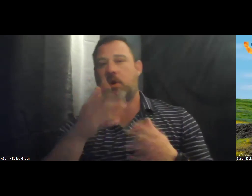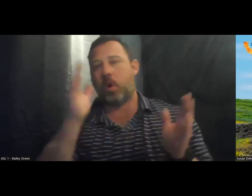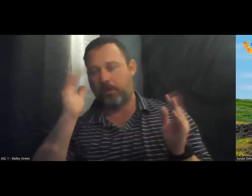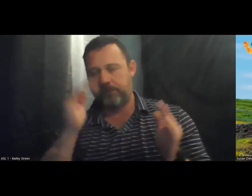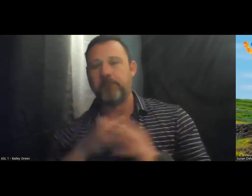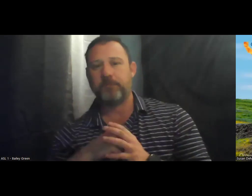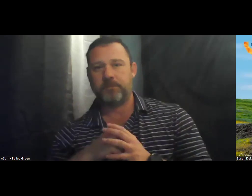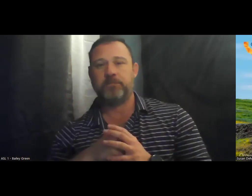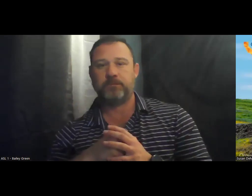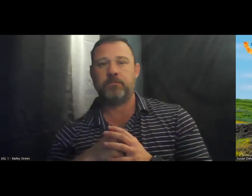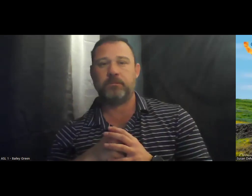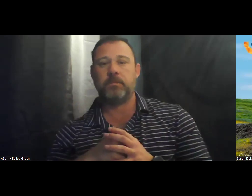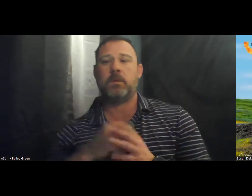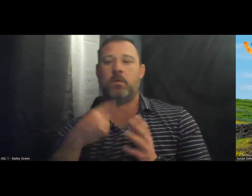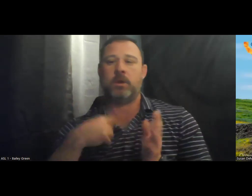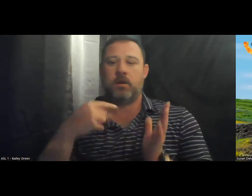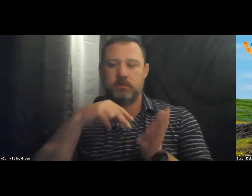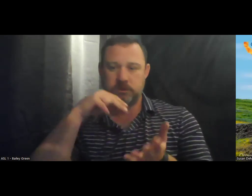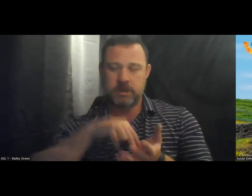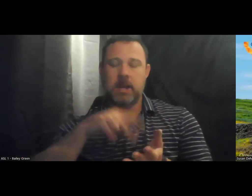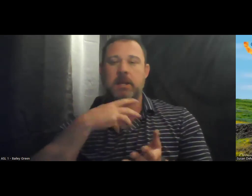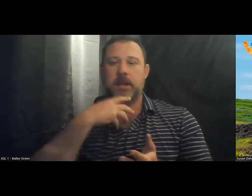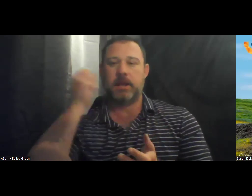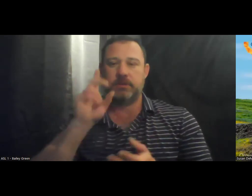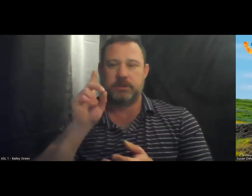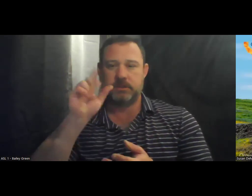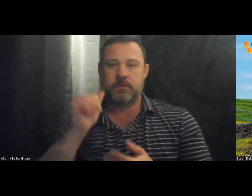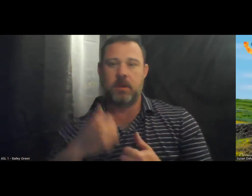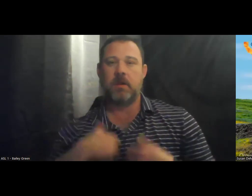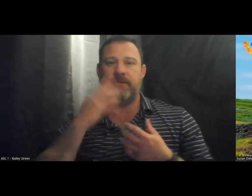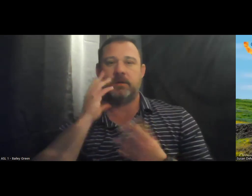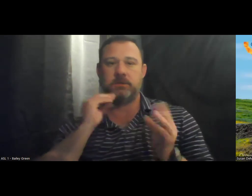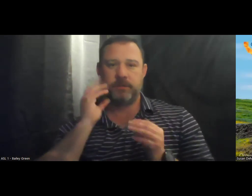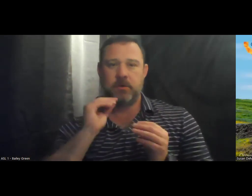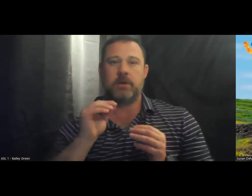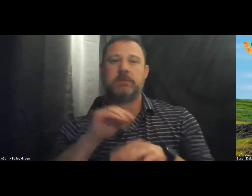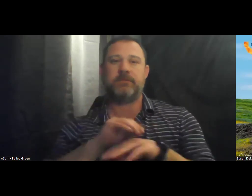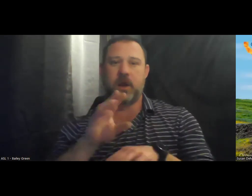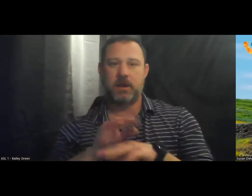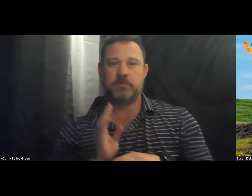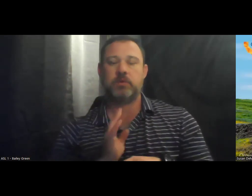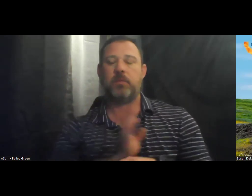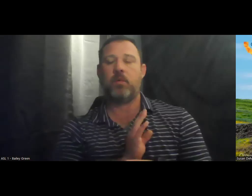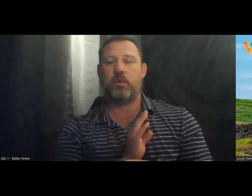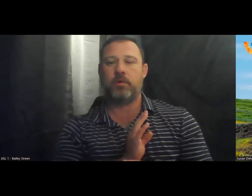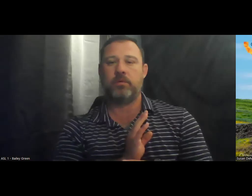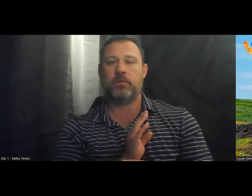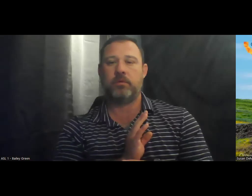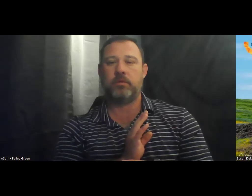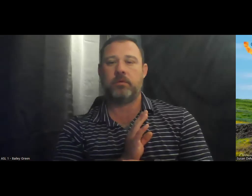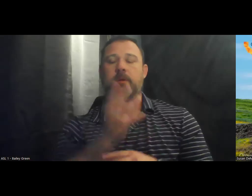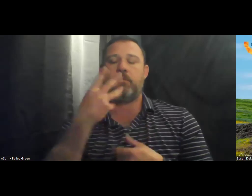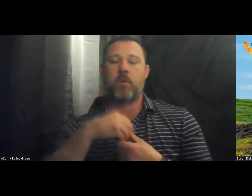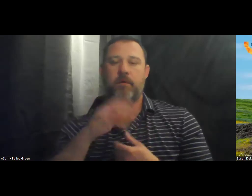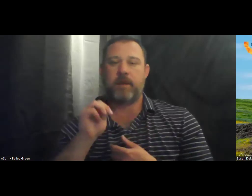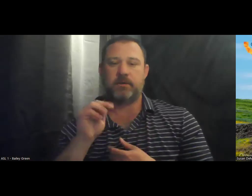are. We are standing up an Aging and Disability Lived Experience Advisory Board. This will be part of the Master Plan